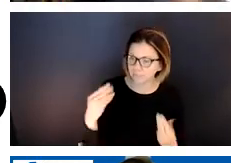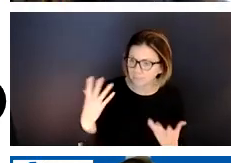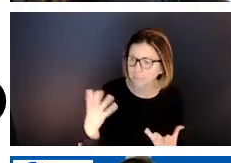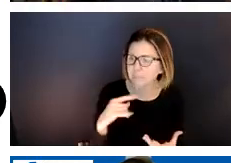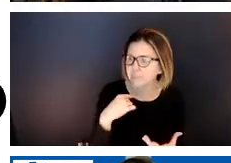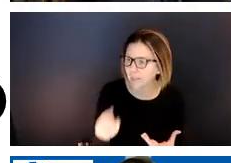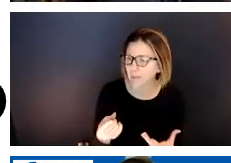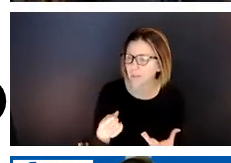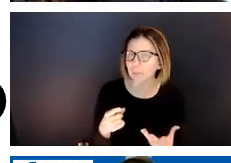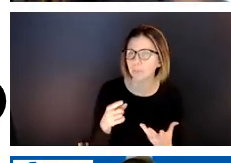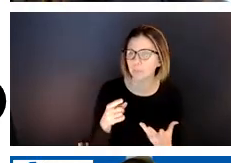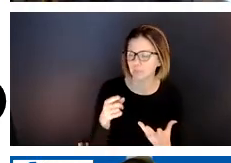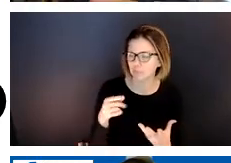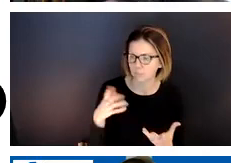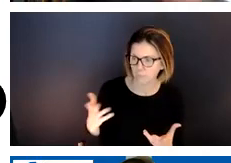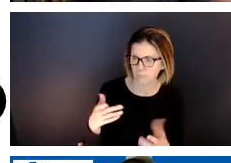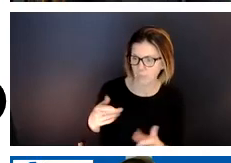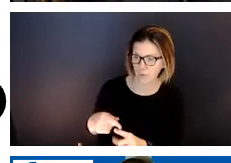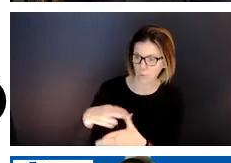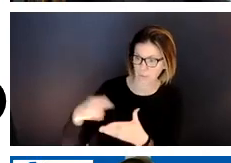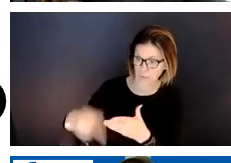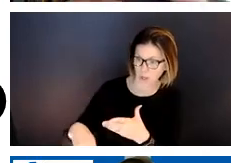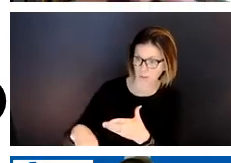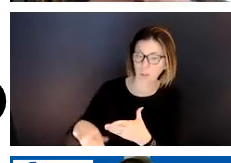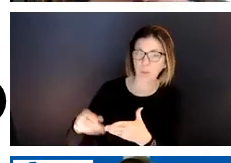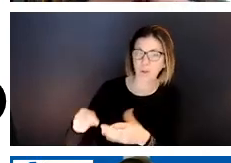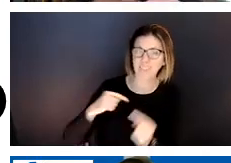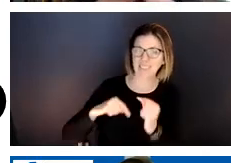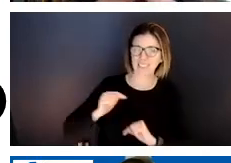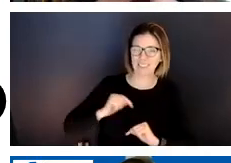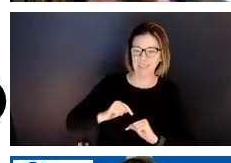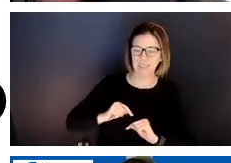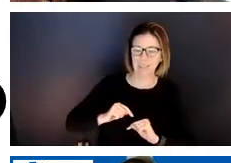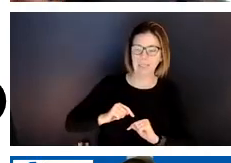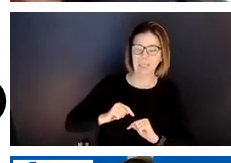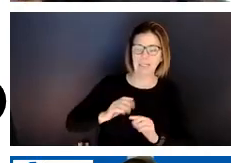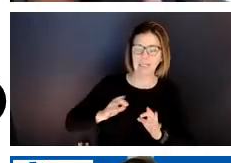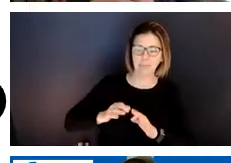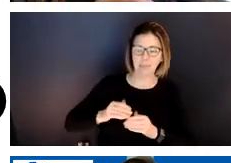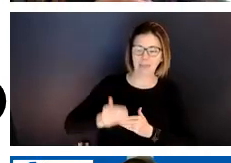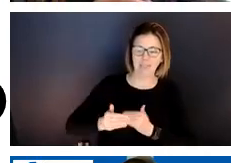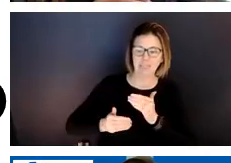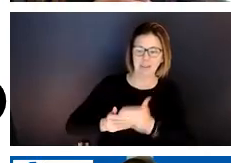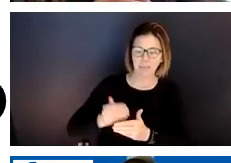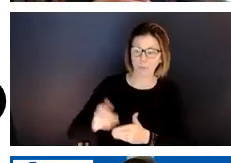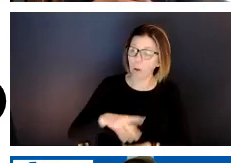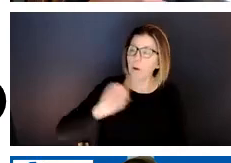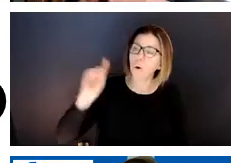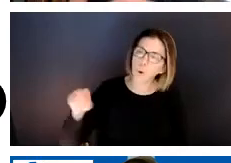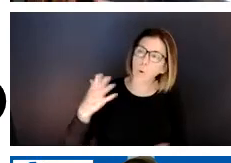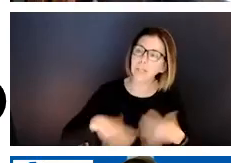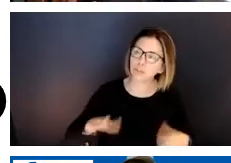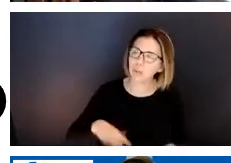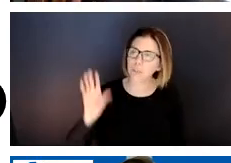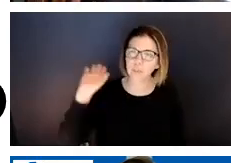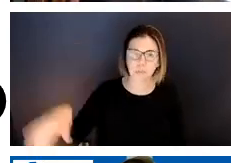tasks down into smaller steps. If I tell someone to go get dressed, that